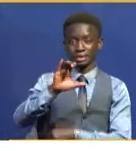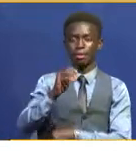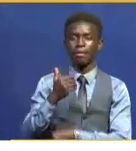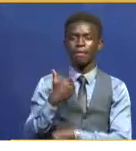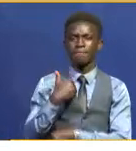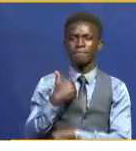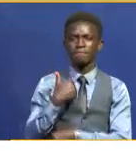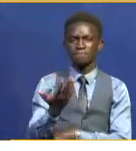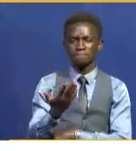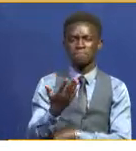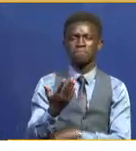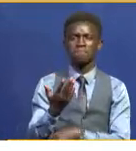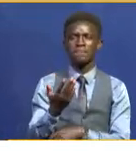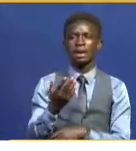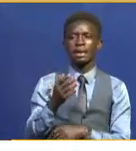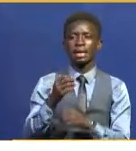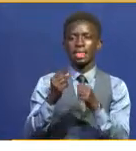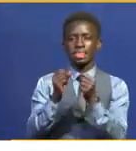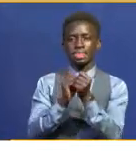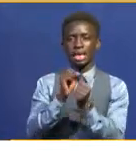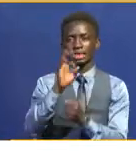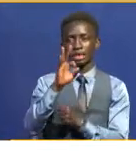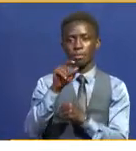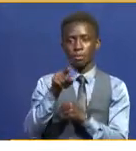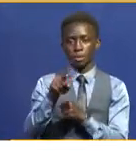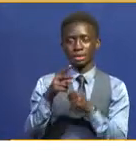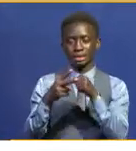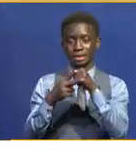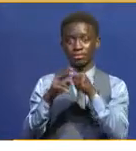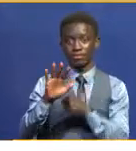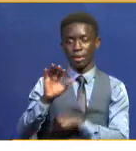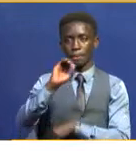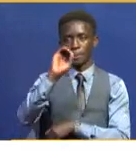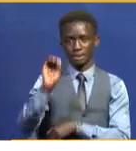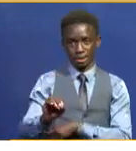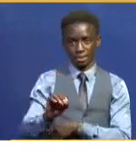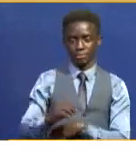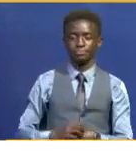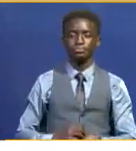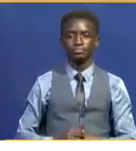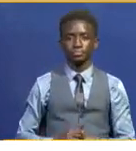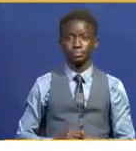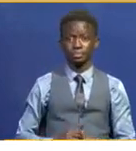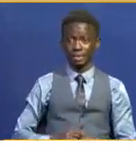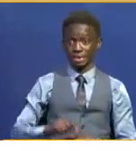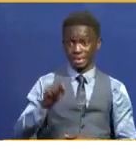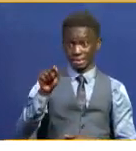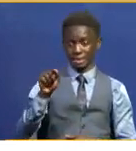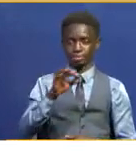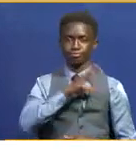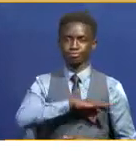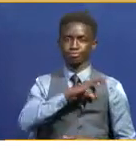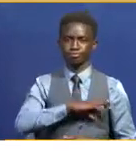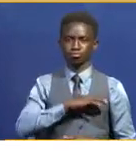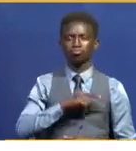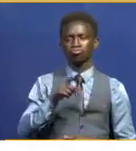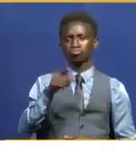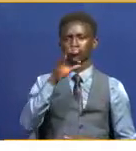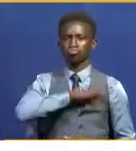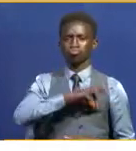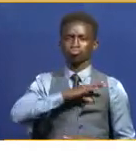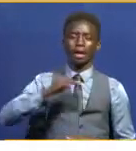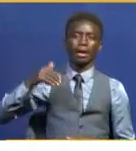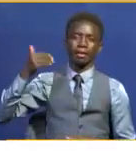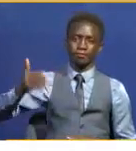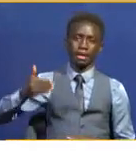of 13.7%, and this is income that you're actually earning on a